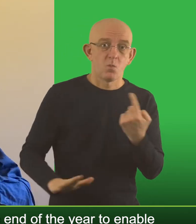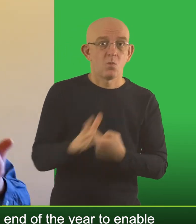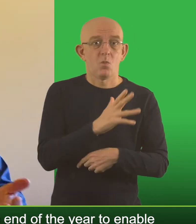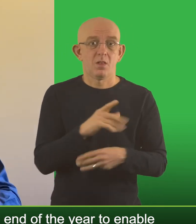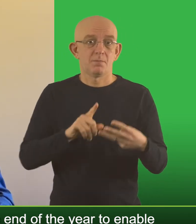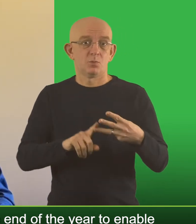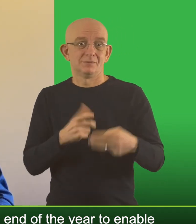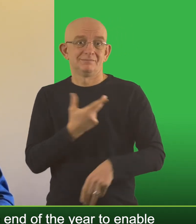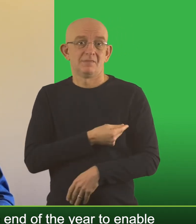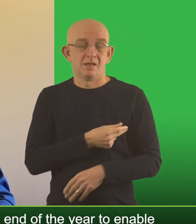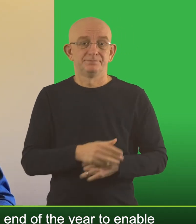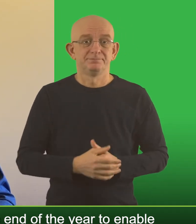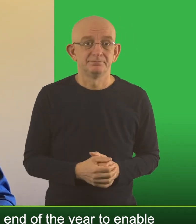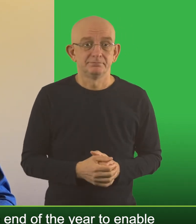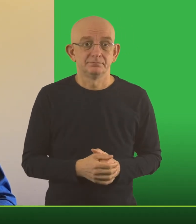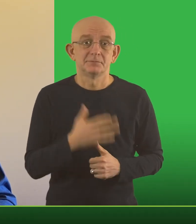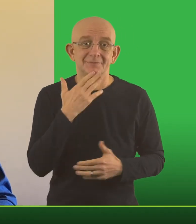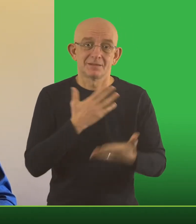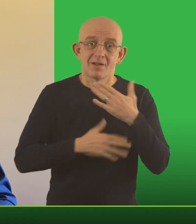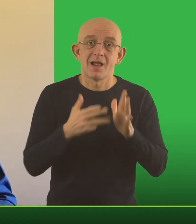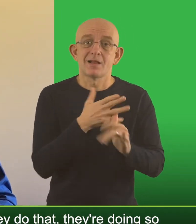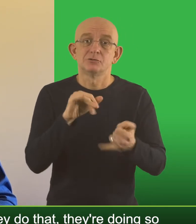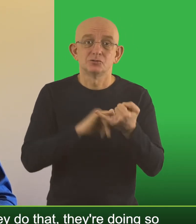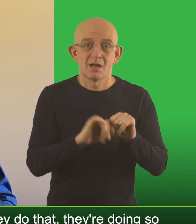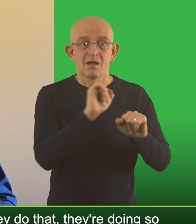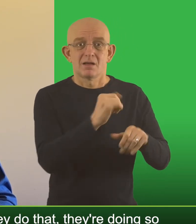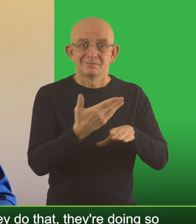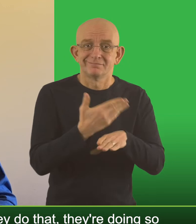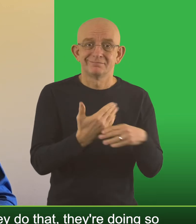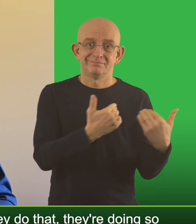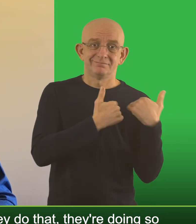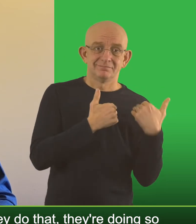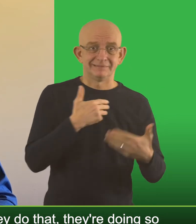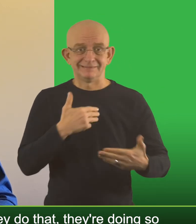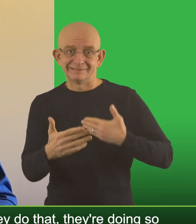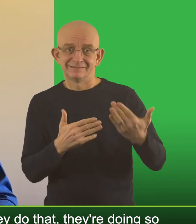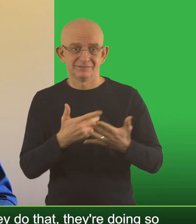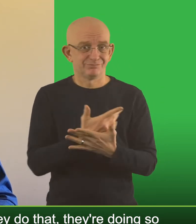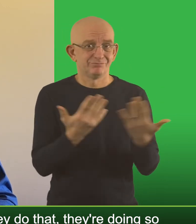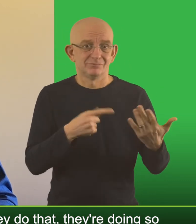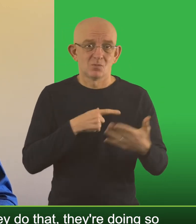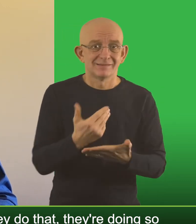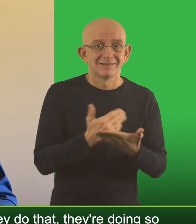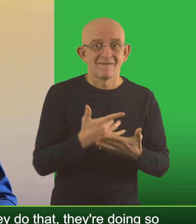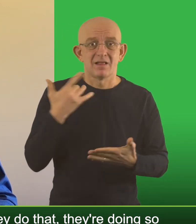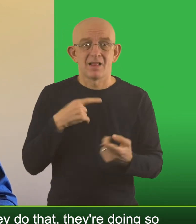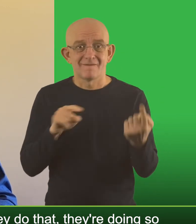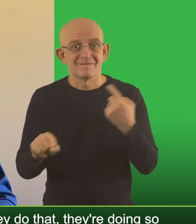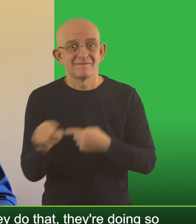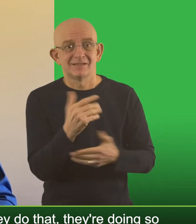NHS the operational capacity to implement that task. Please be patient with the NHS whilst they do that. They're doing so